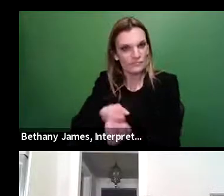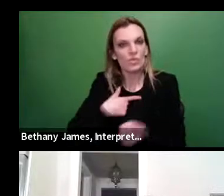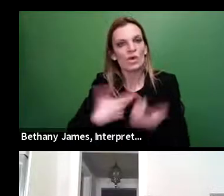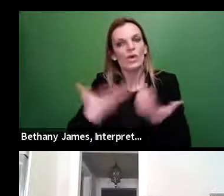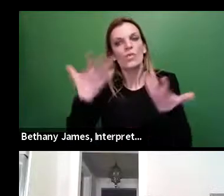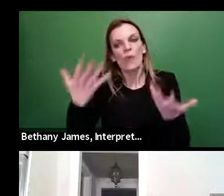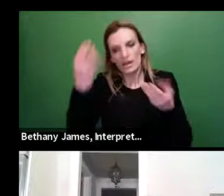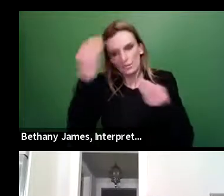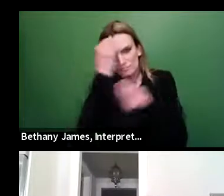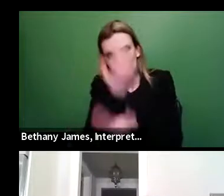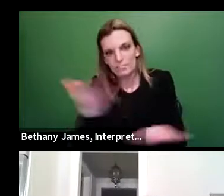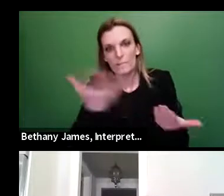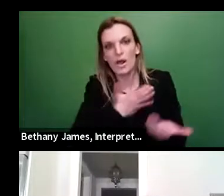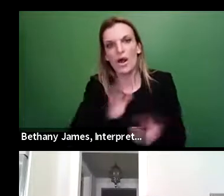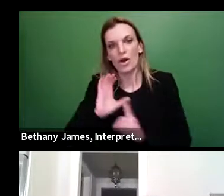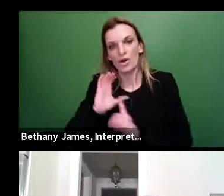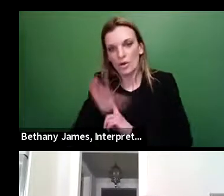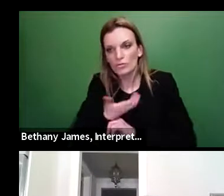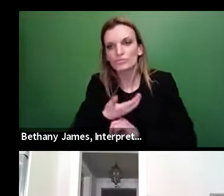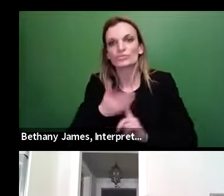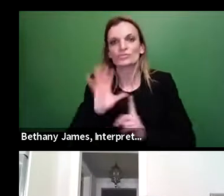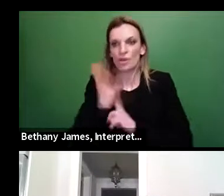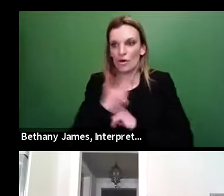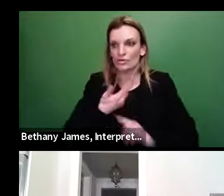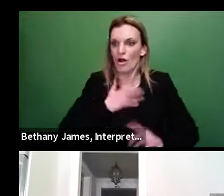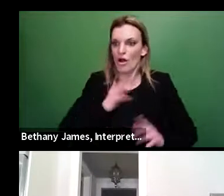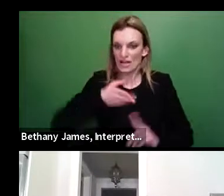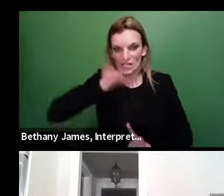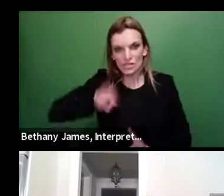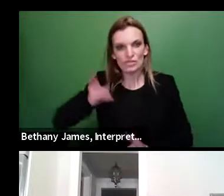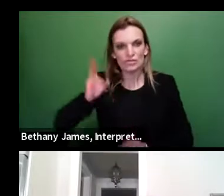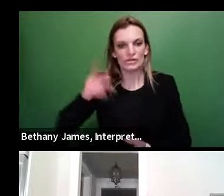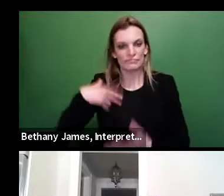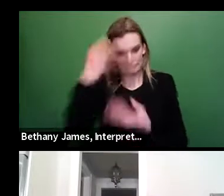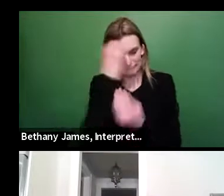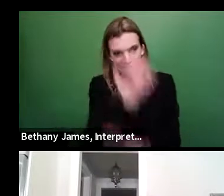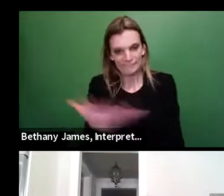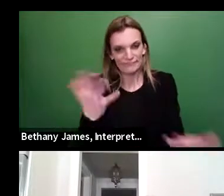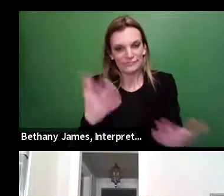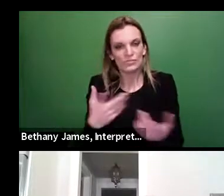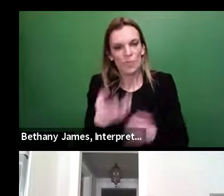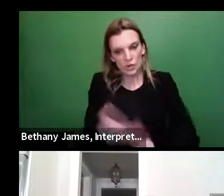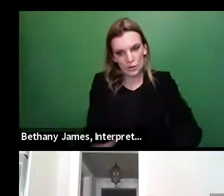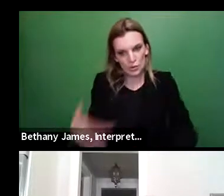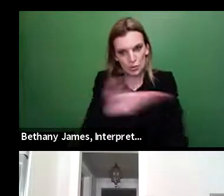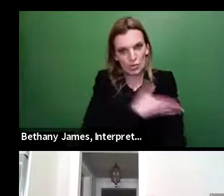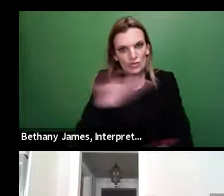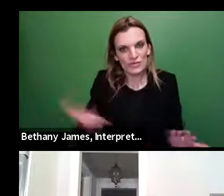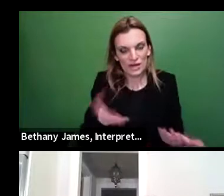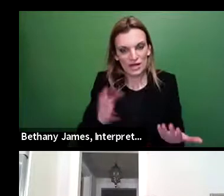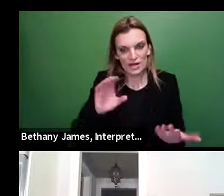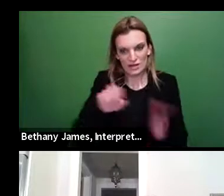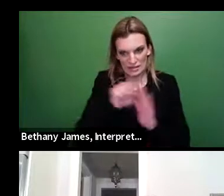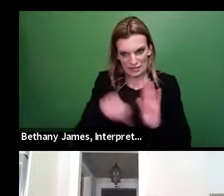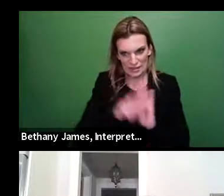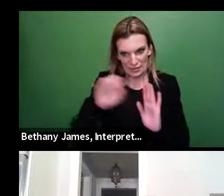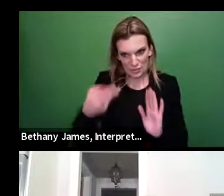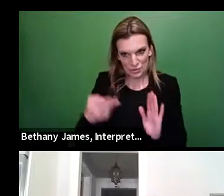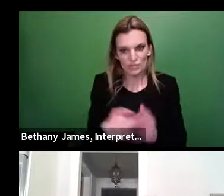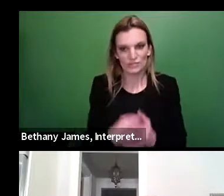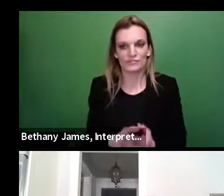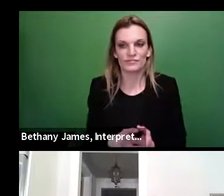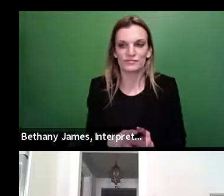empower and advance the Middle Eastern American community in the state of Michigan, which is, as